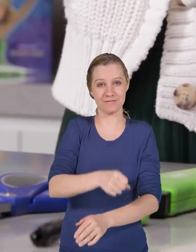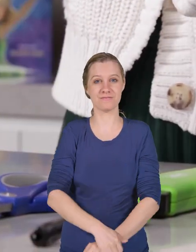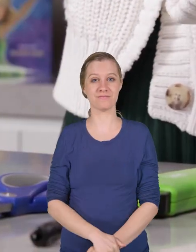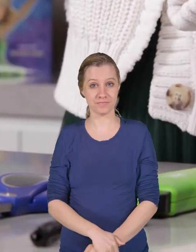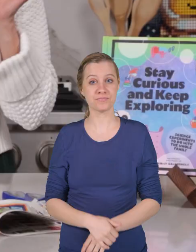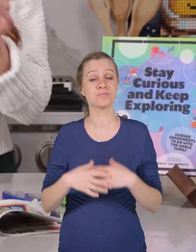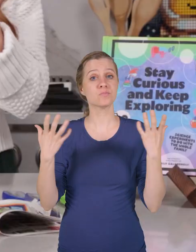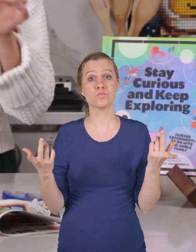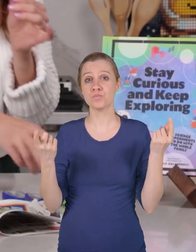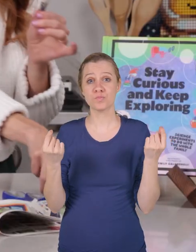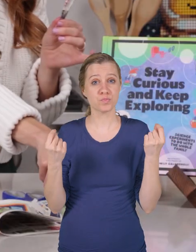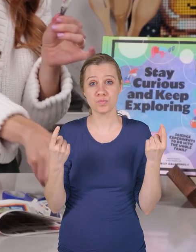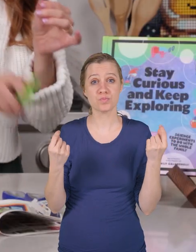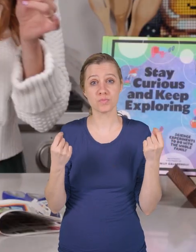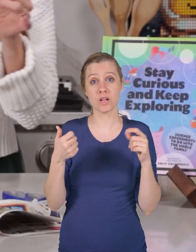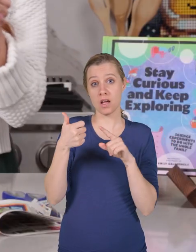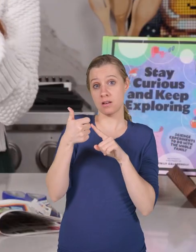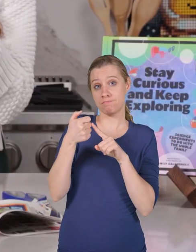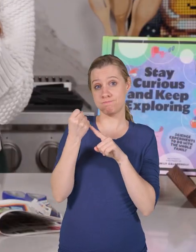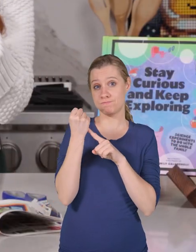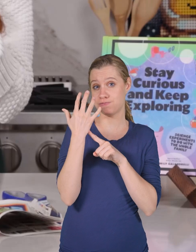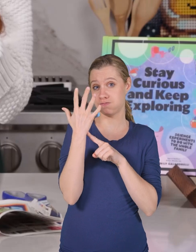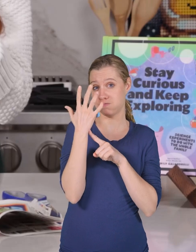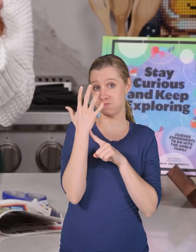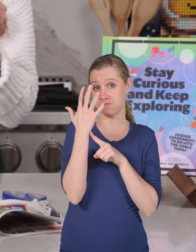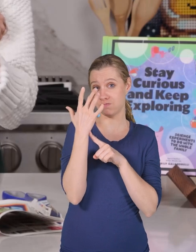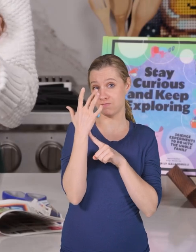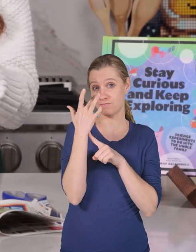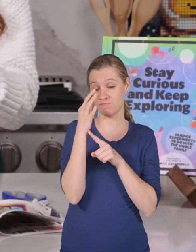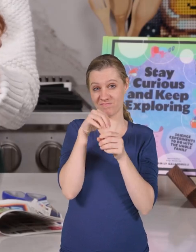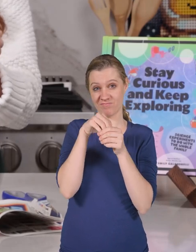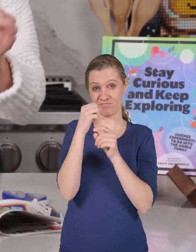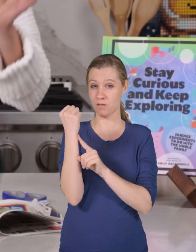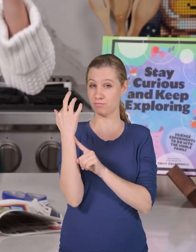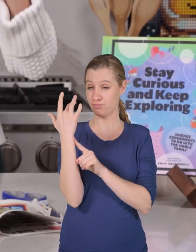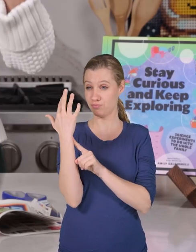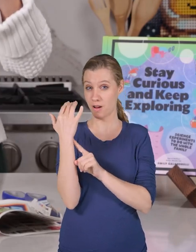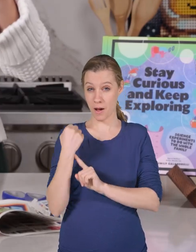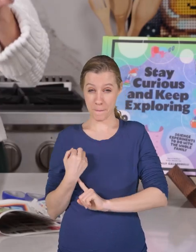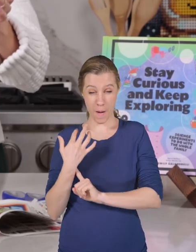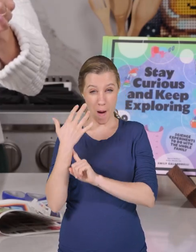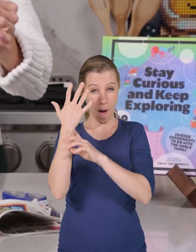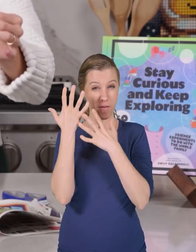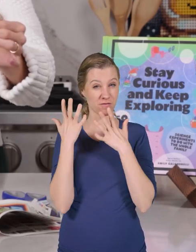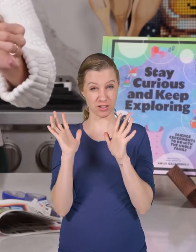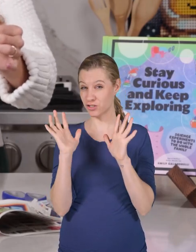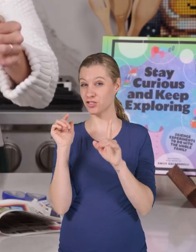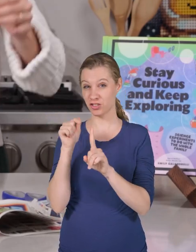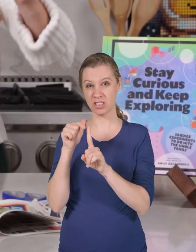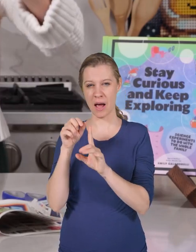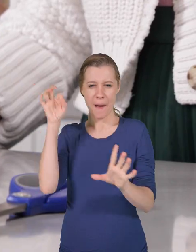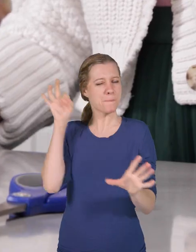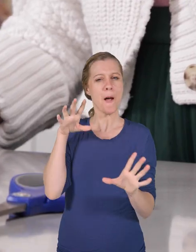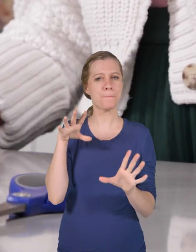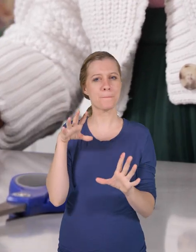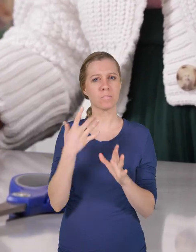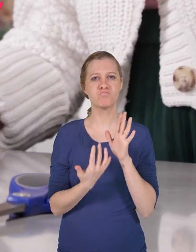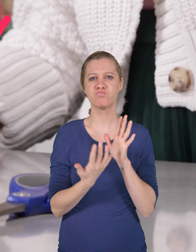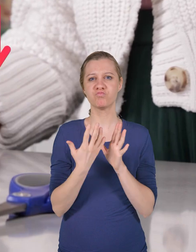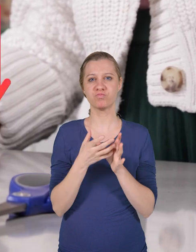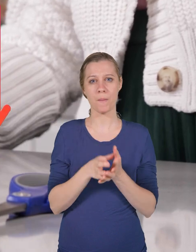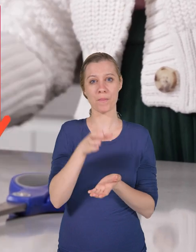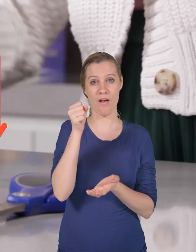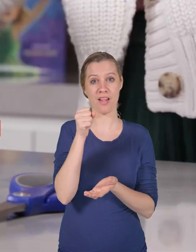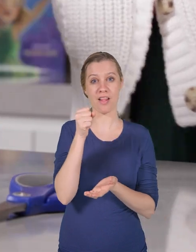glass bottle. And what we're gonna do is light this end of our coupon paper, and once it's on fire, we are going